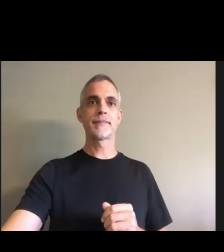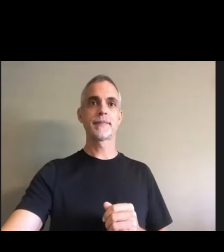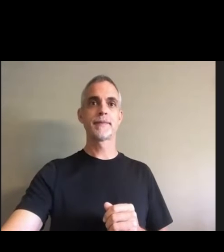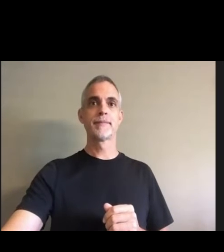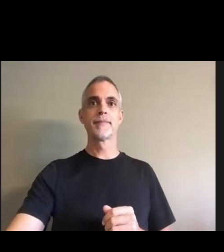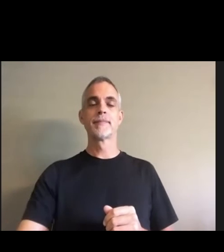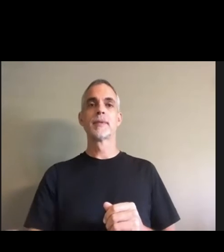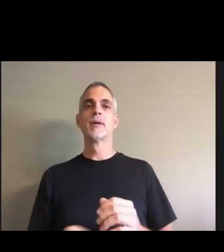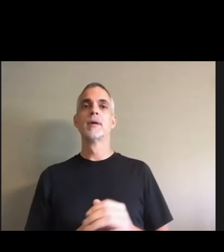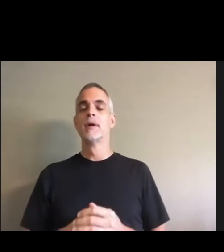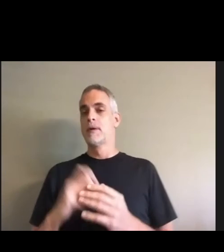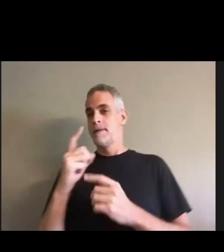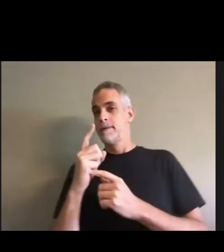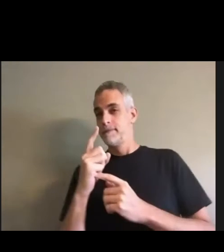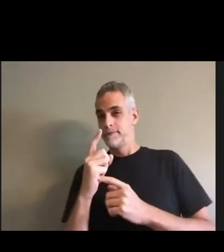Okay.